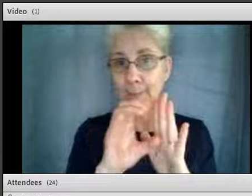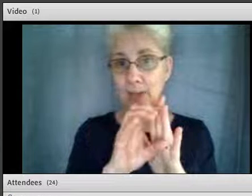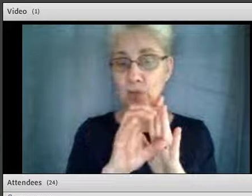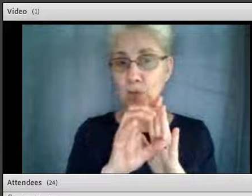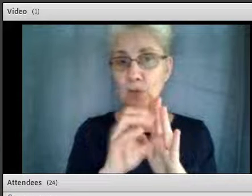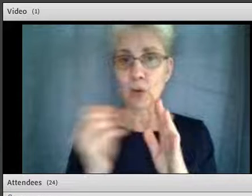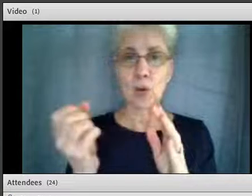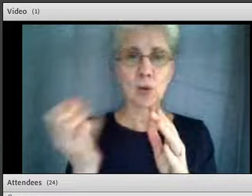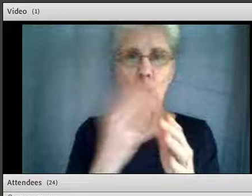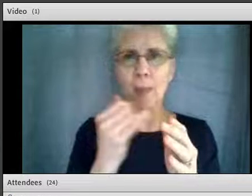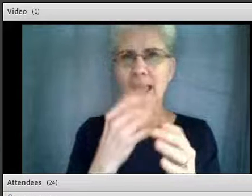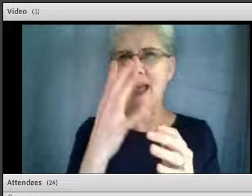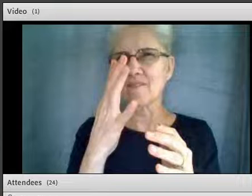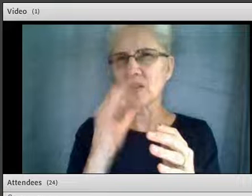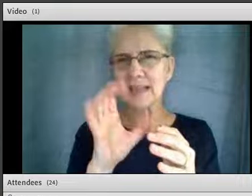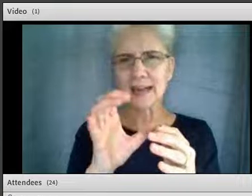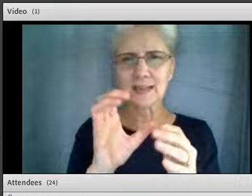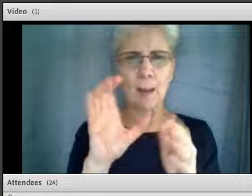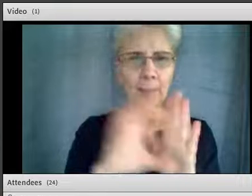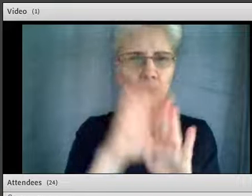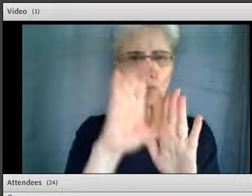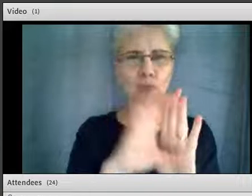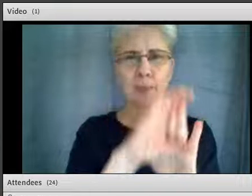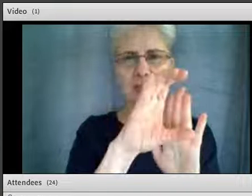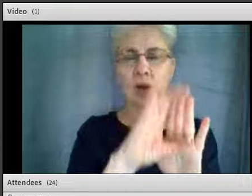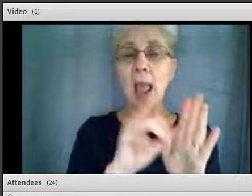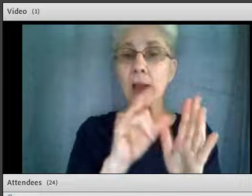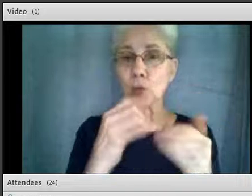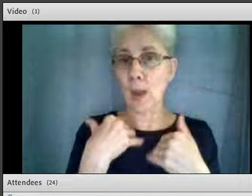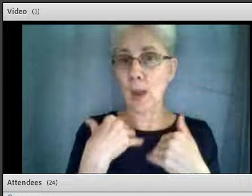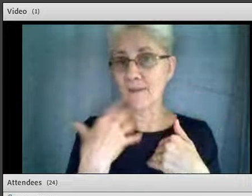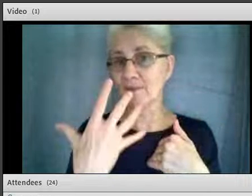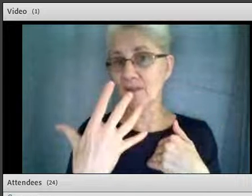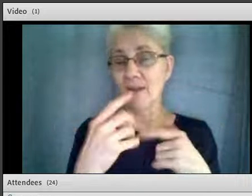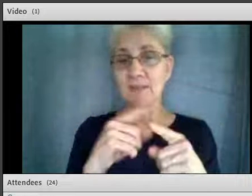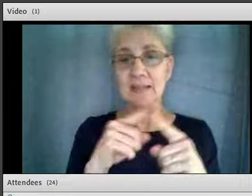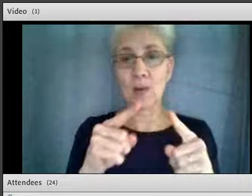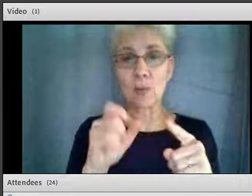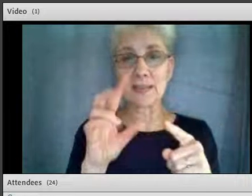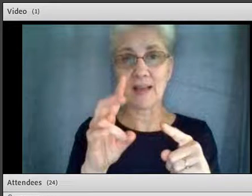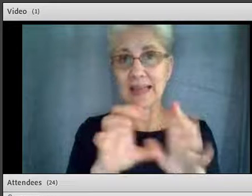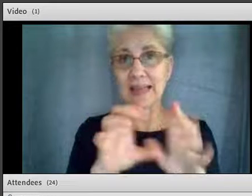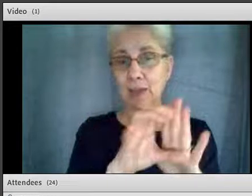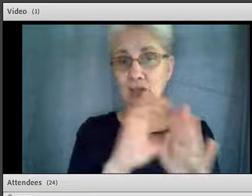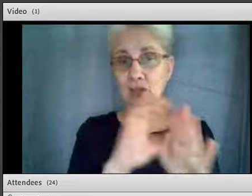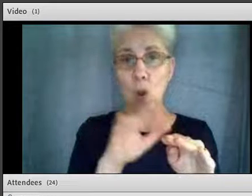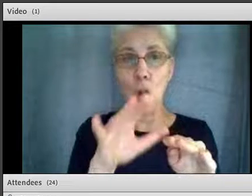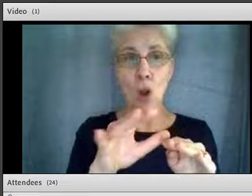every 10 seconds, and you have maybe 5 to 7 images on your front page or on your page.